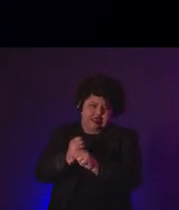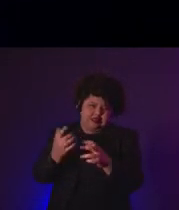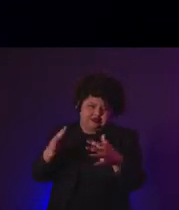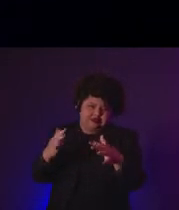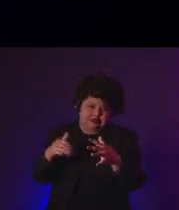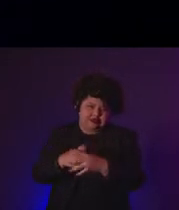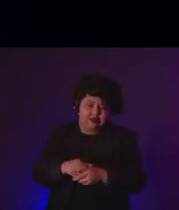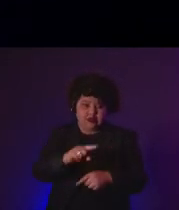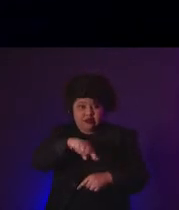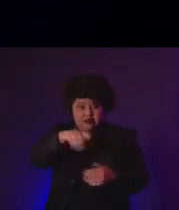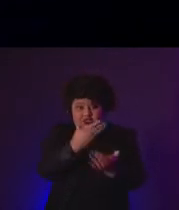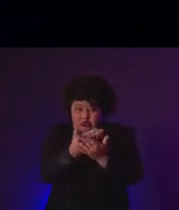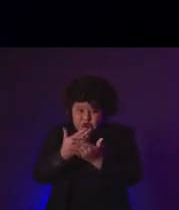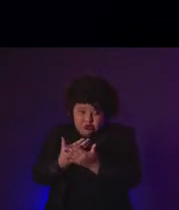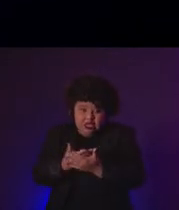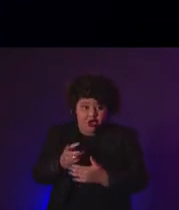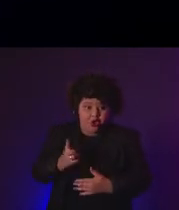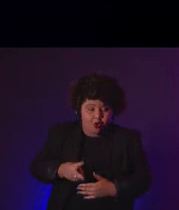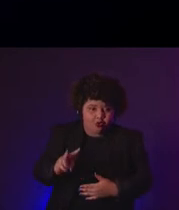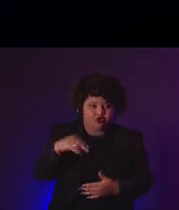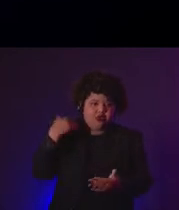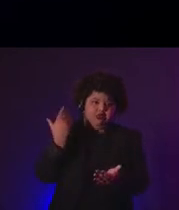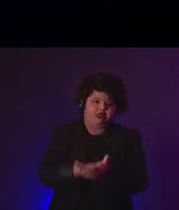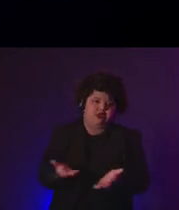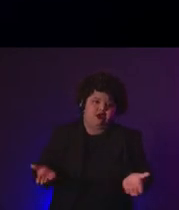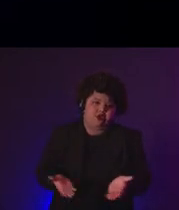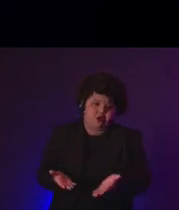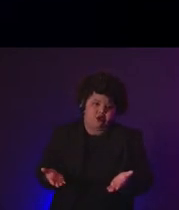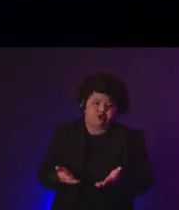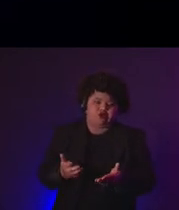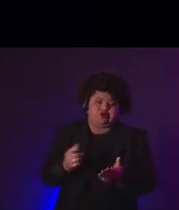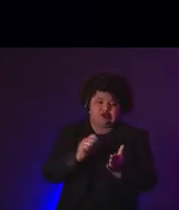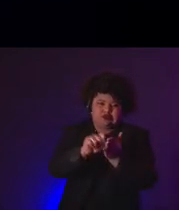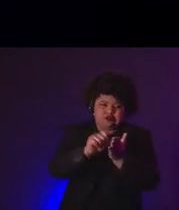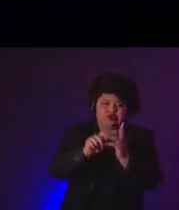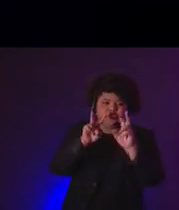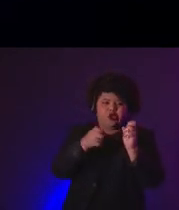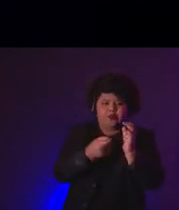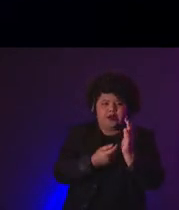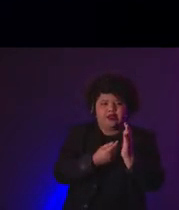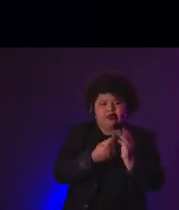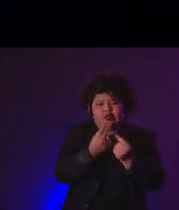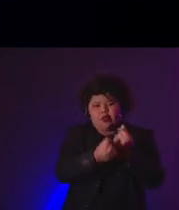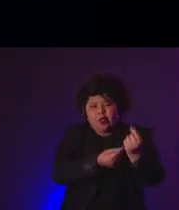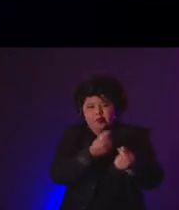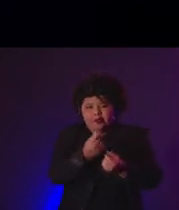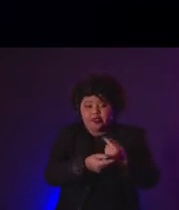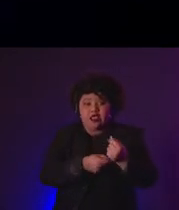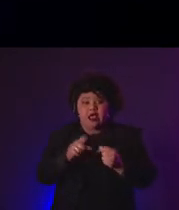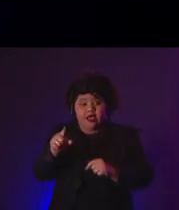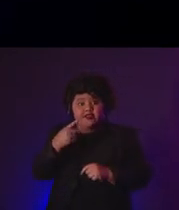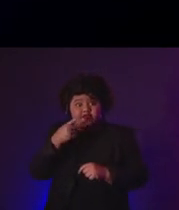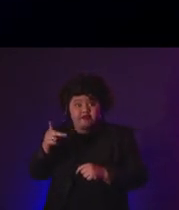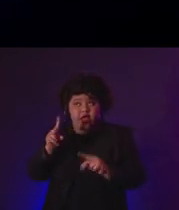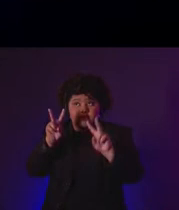day. His writing on media economics and data journalism are still required reading for my students. But it isn't just his